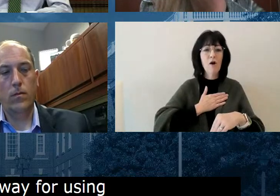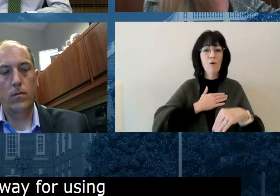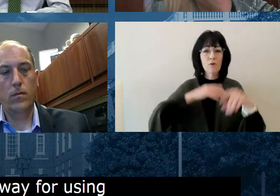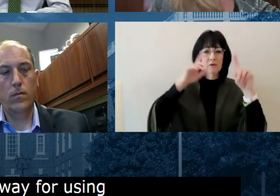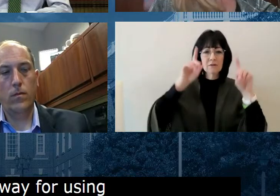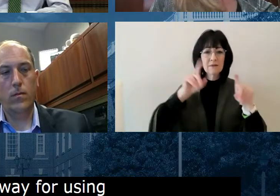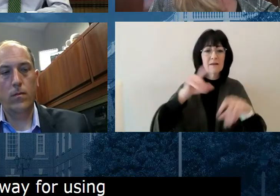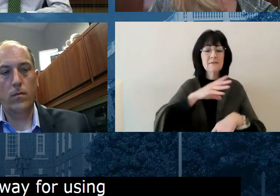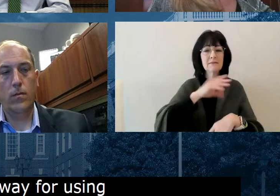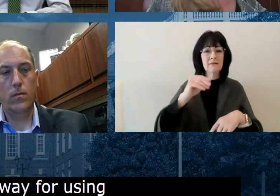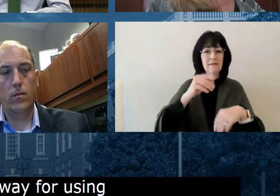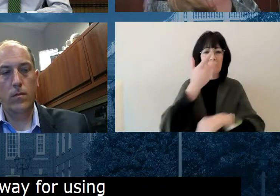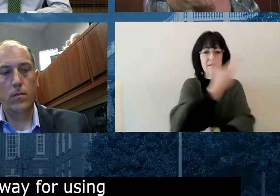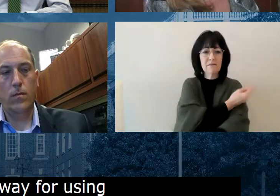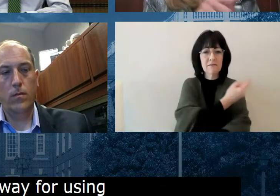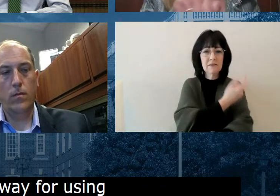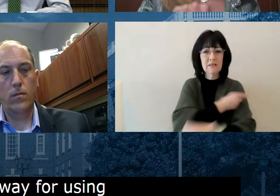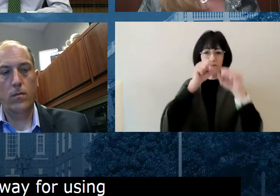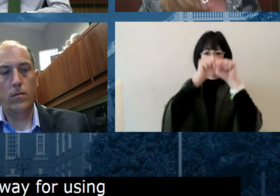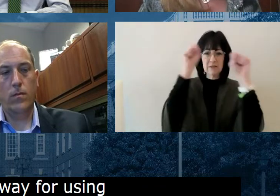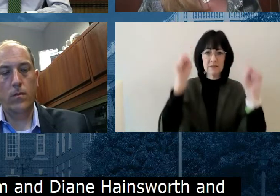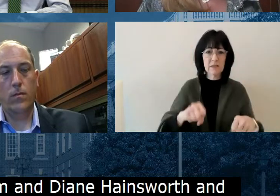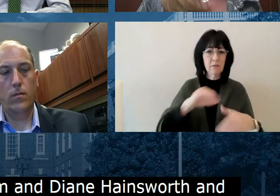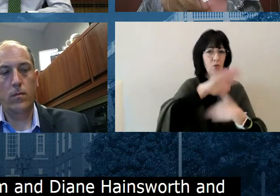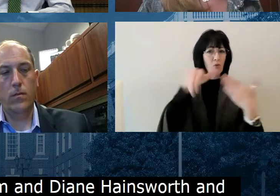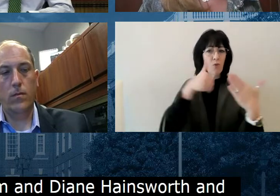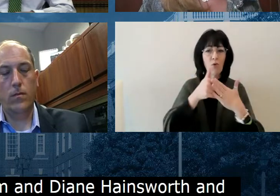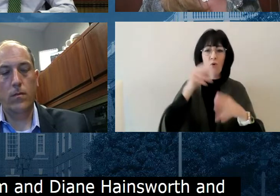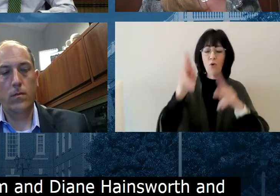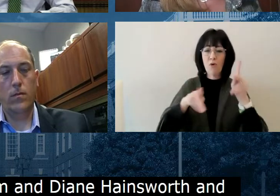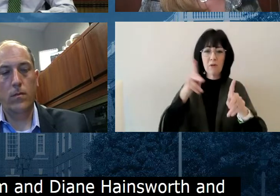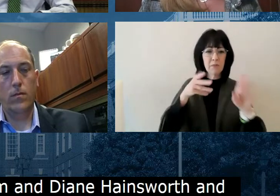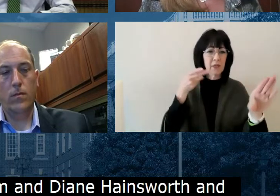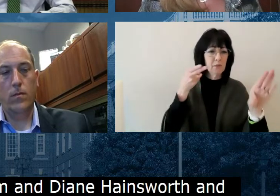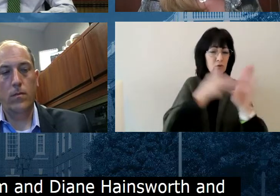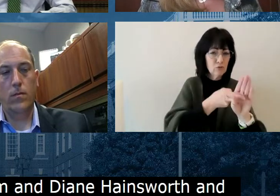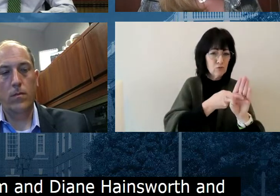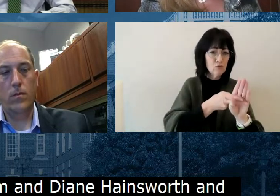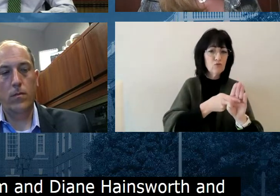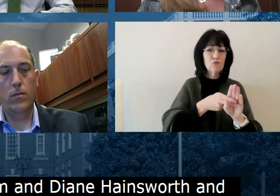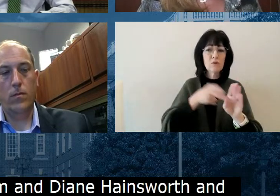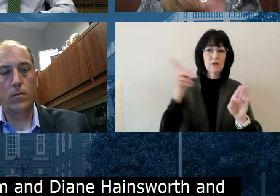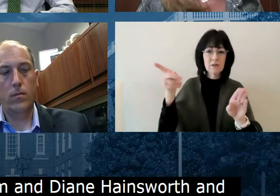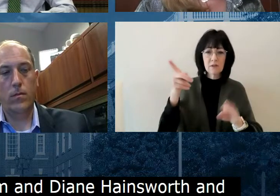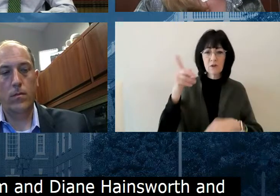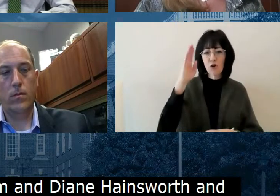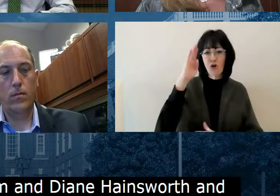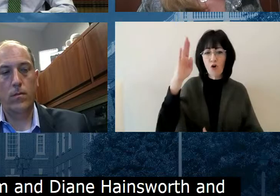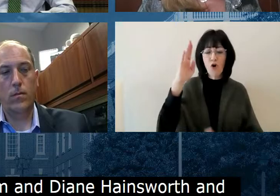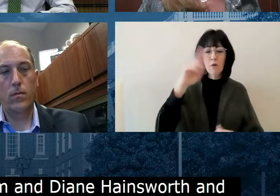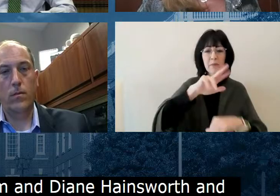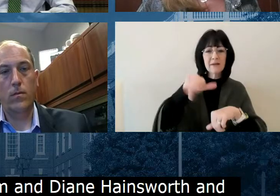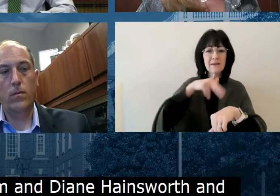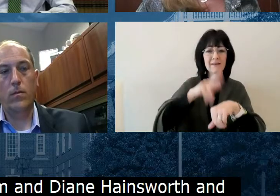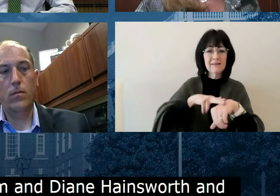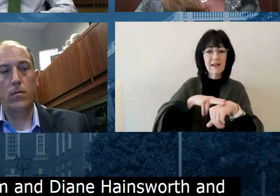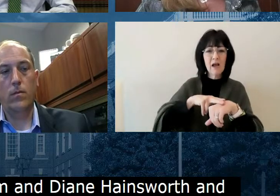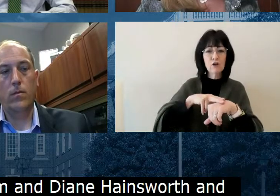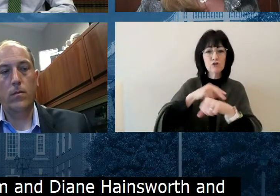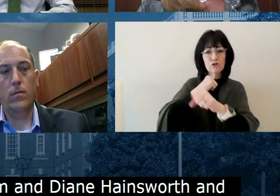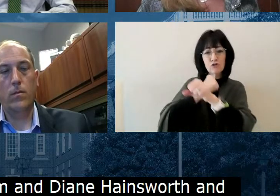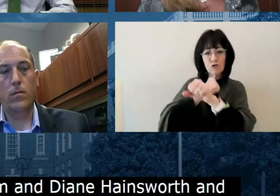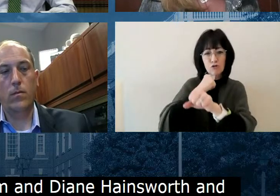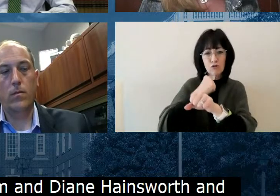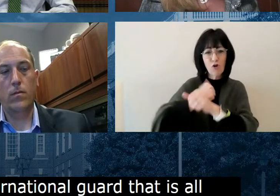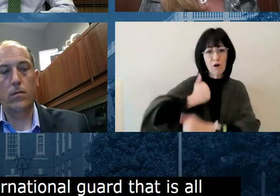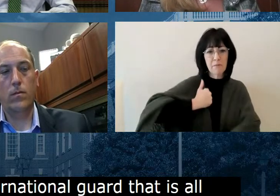team, and AJ, all the people involved, the Delaware Army and Air National Guard. It's really an all hands on deck